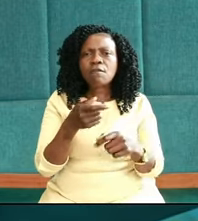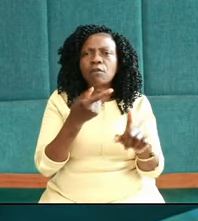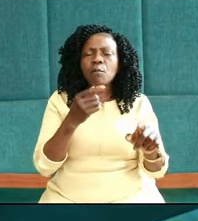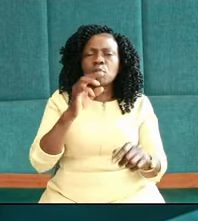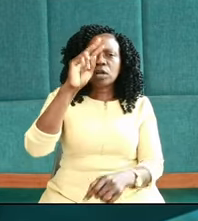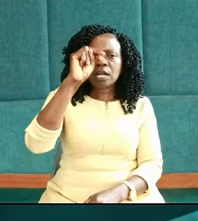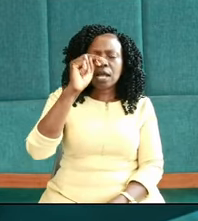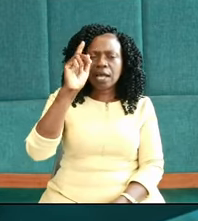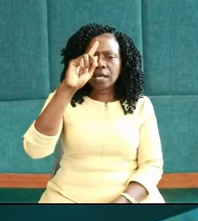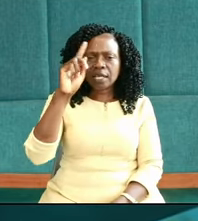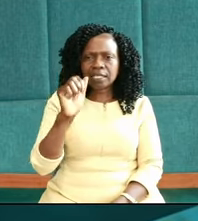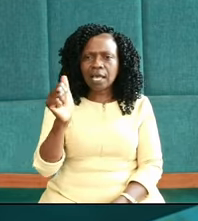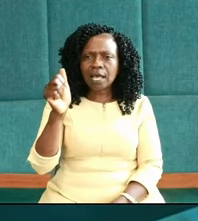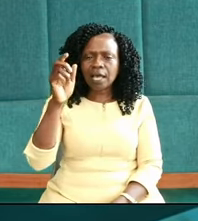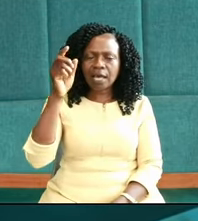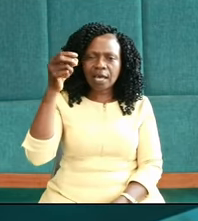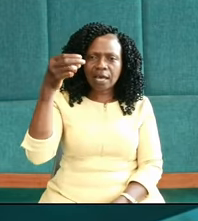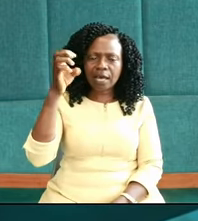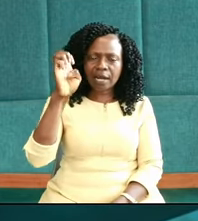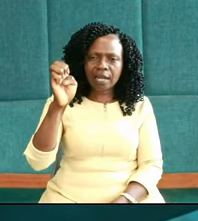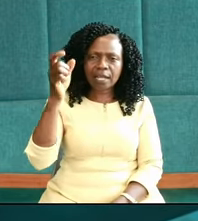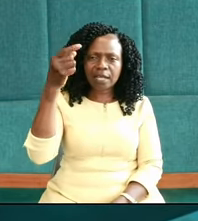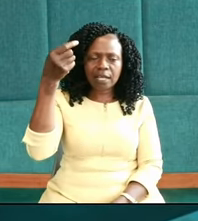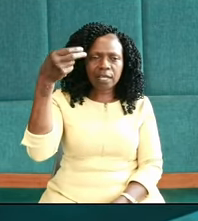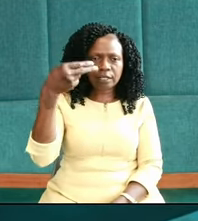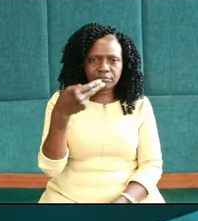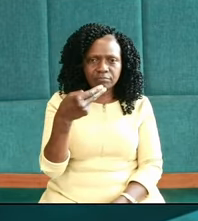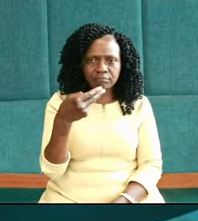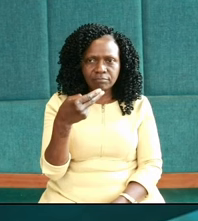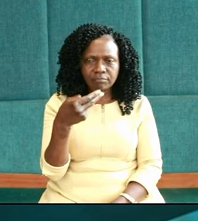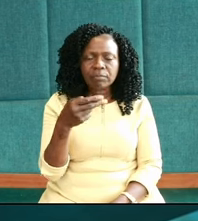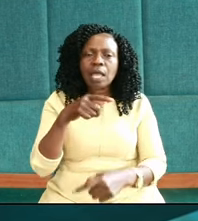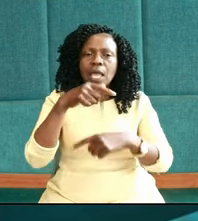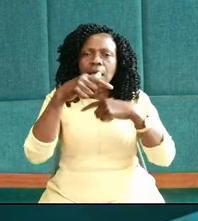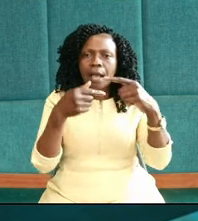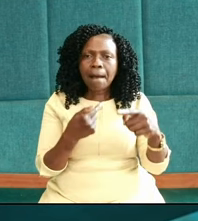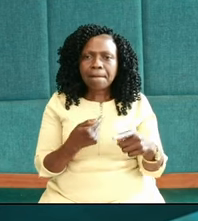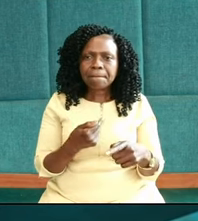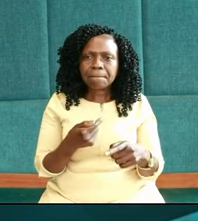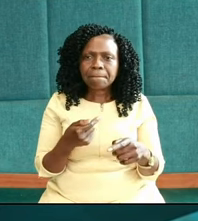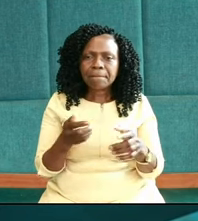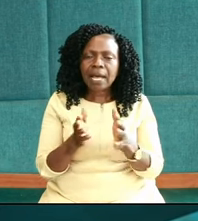Philip said to him, "Come and see."